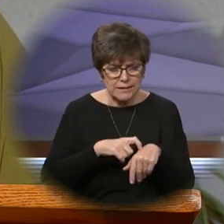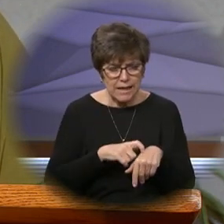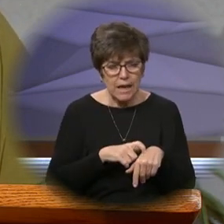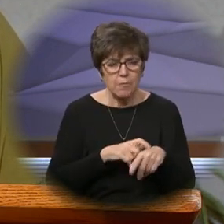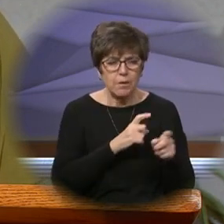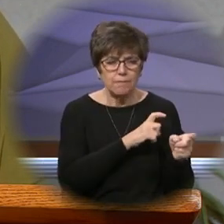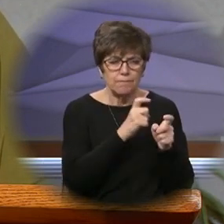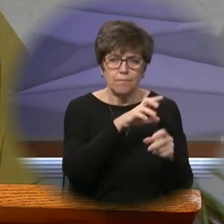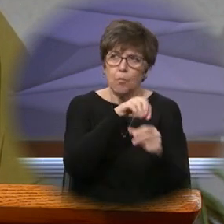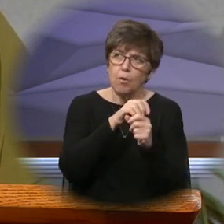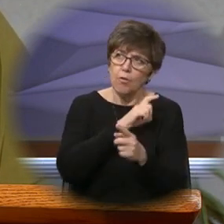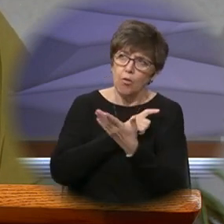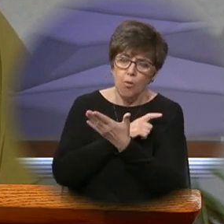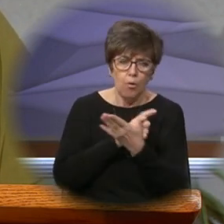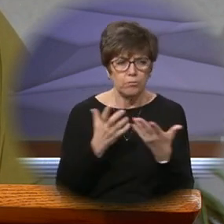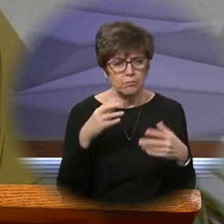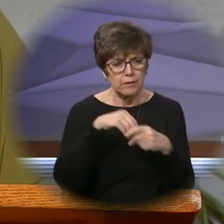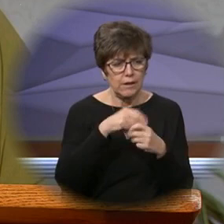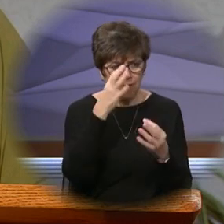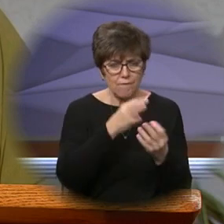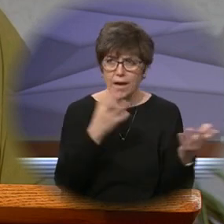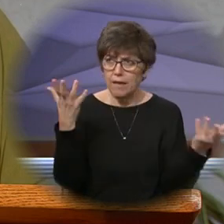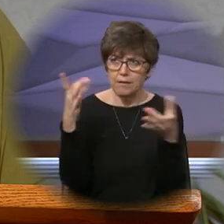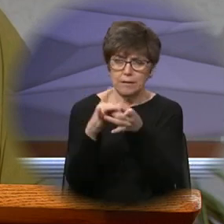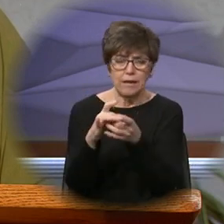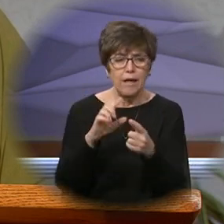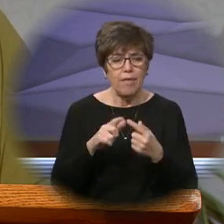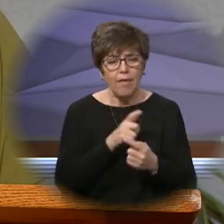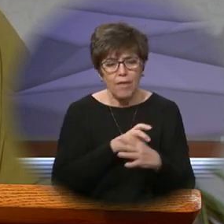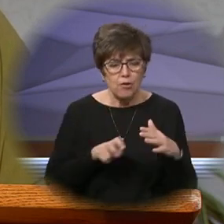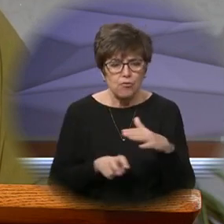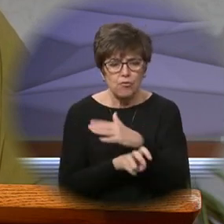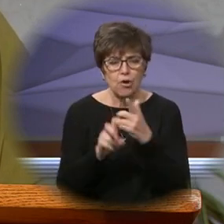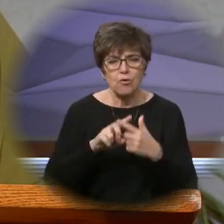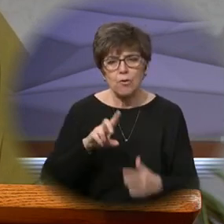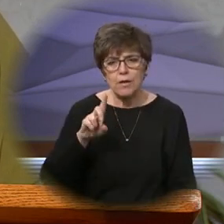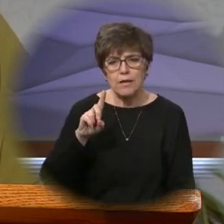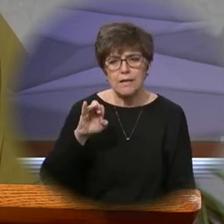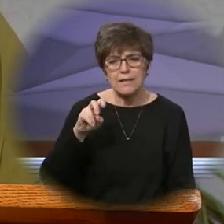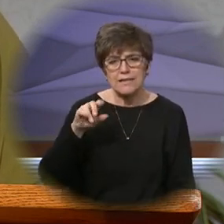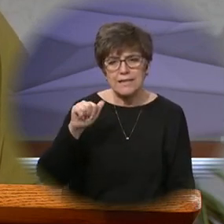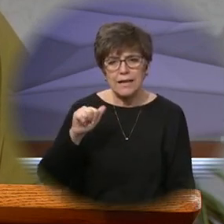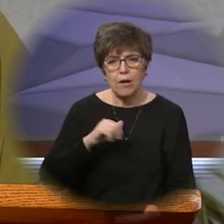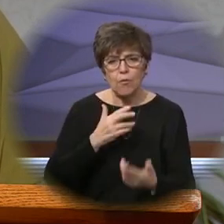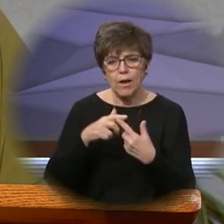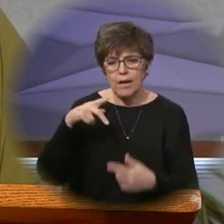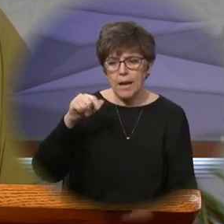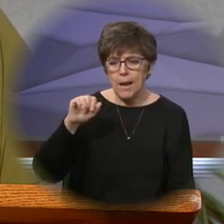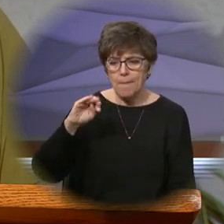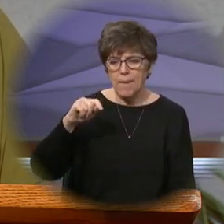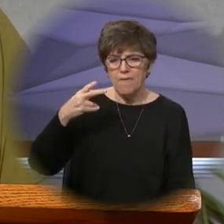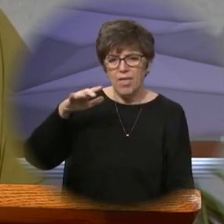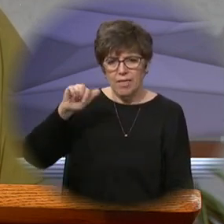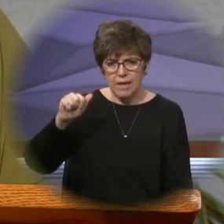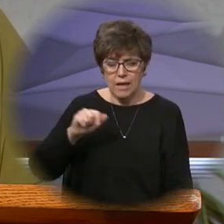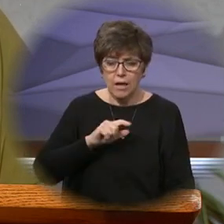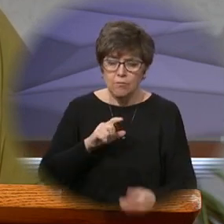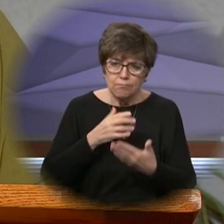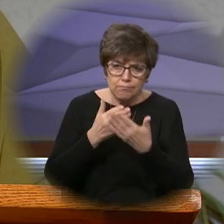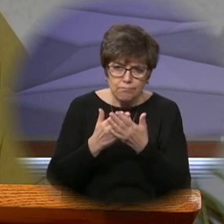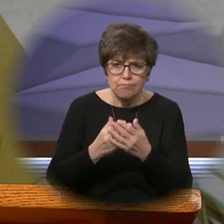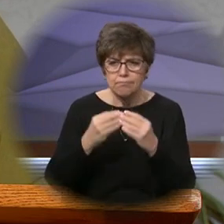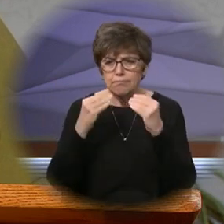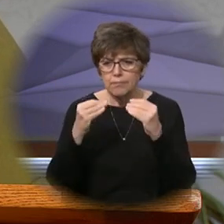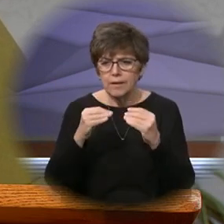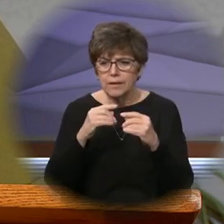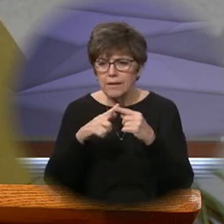put their faith. Then they traveled through Pisidia and reached Pamphylia. After proclaiming the